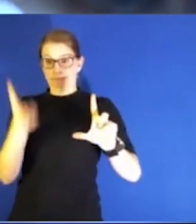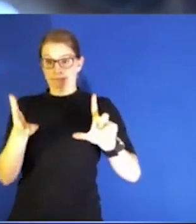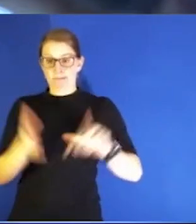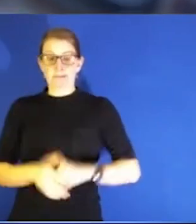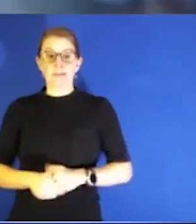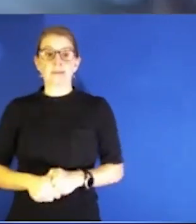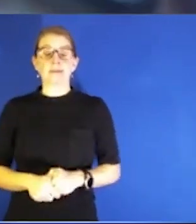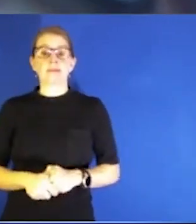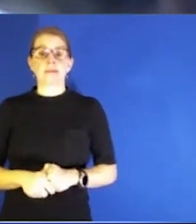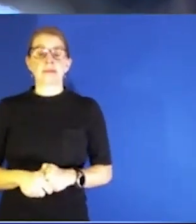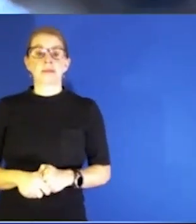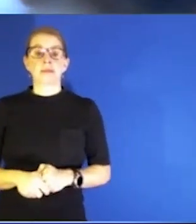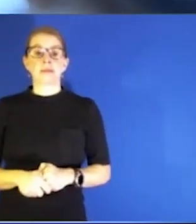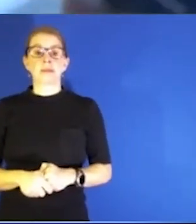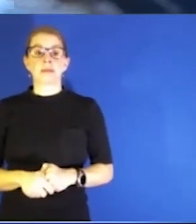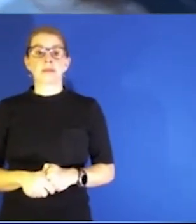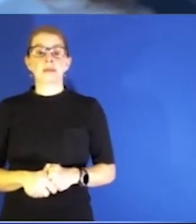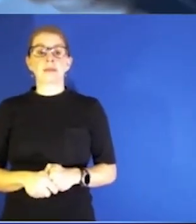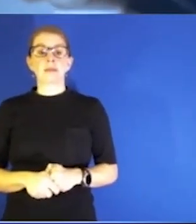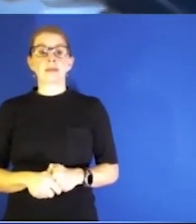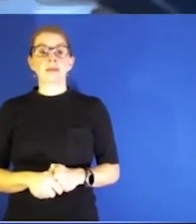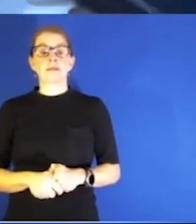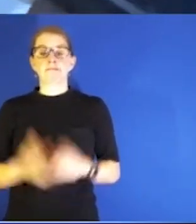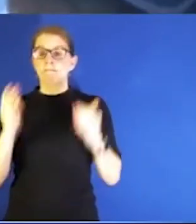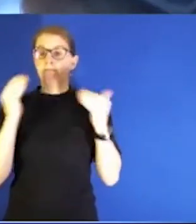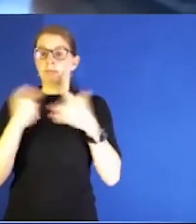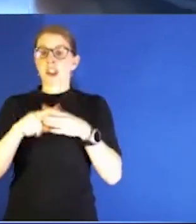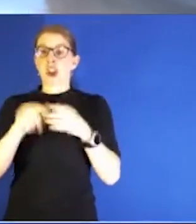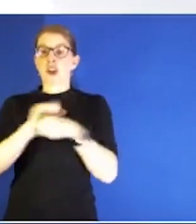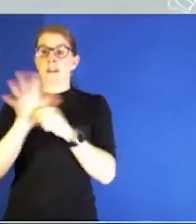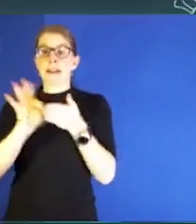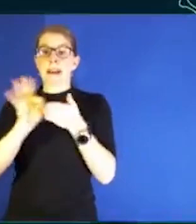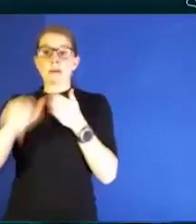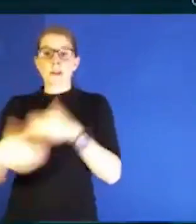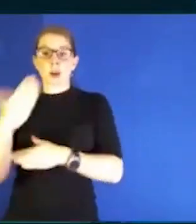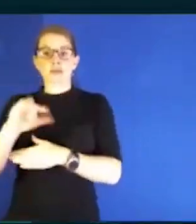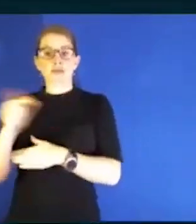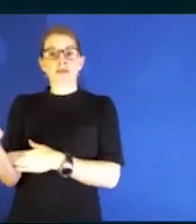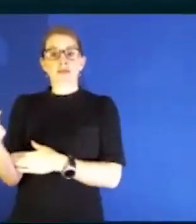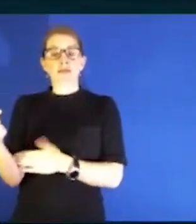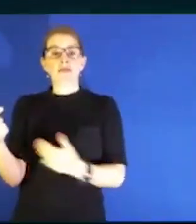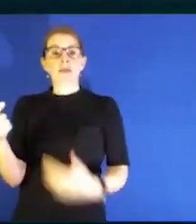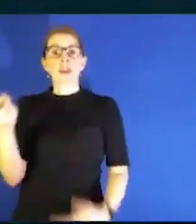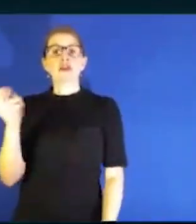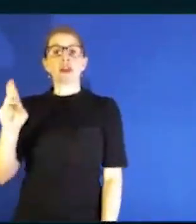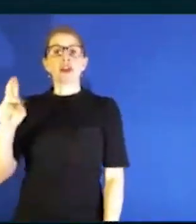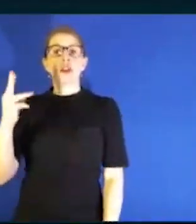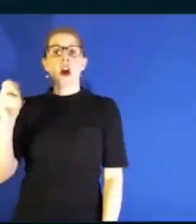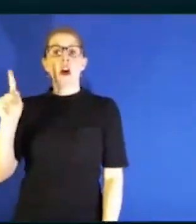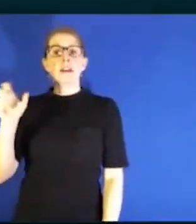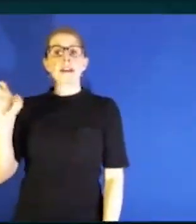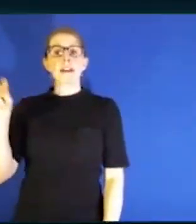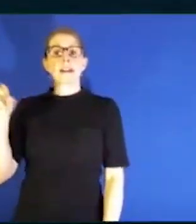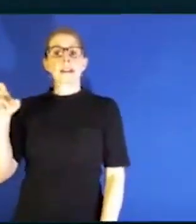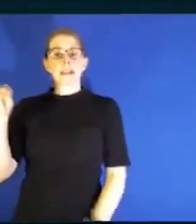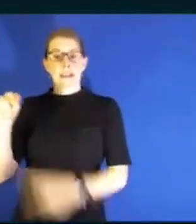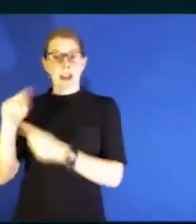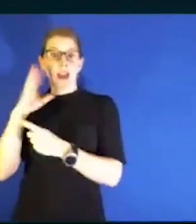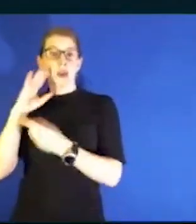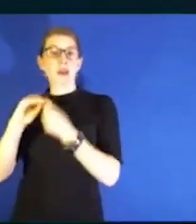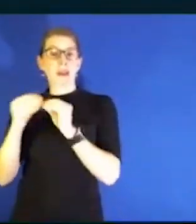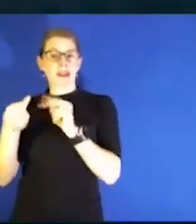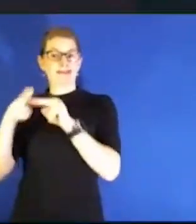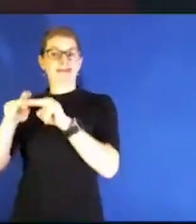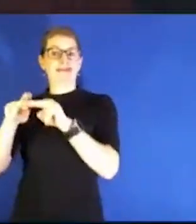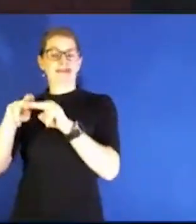on your screen. Let's get to our COVID count this morning. Dr. Dana Hawkinson is joining us now, and I know that our numbers have gone up. Can you help break down